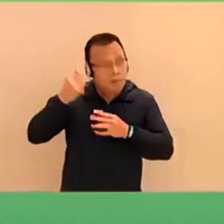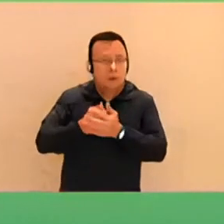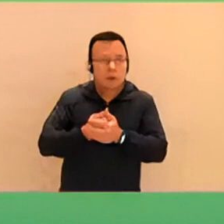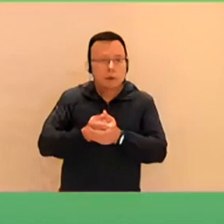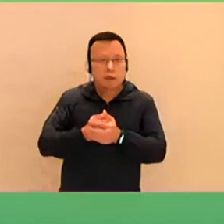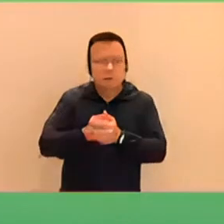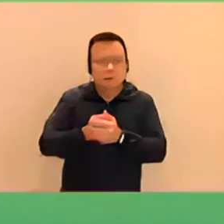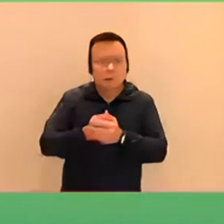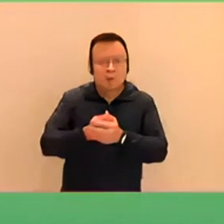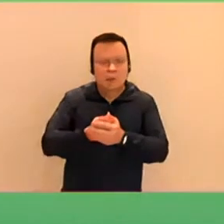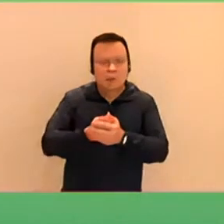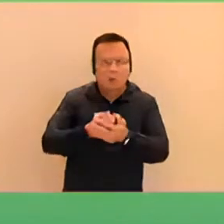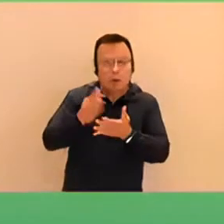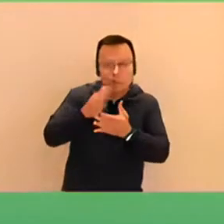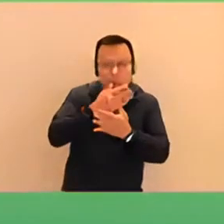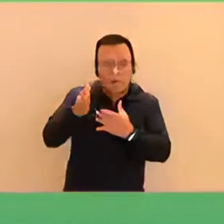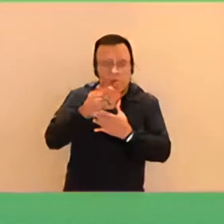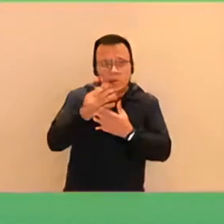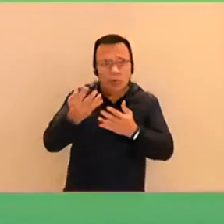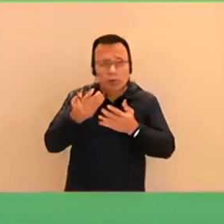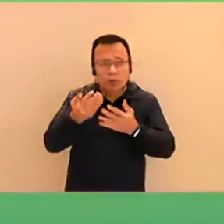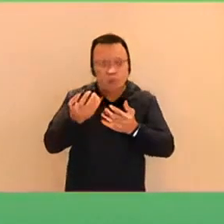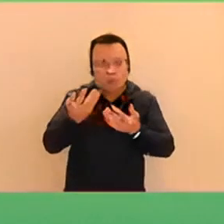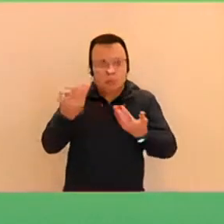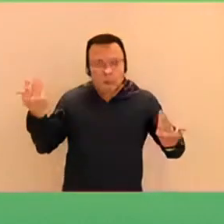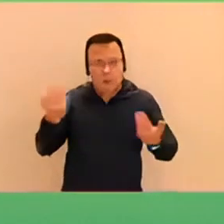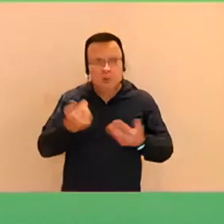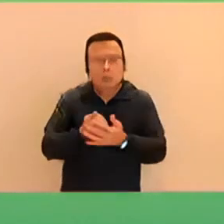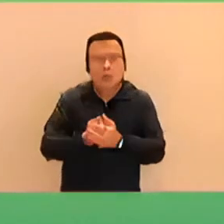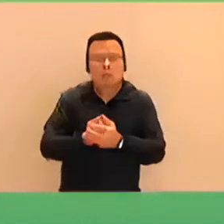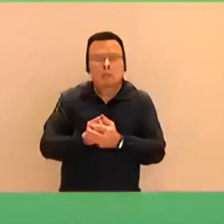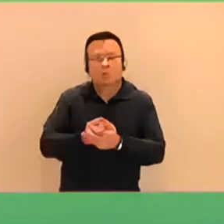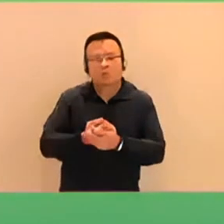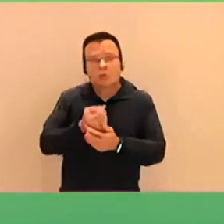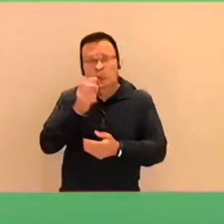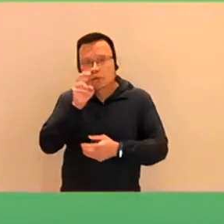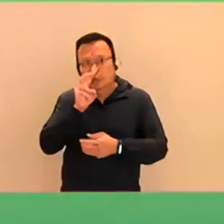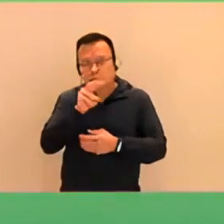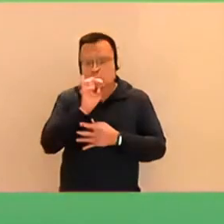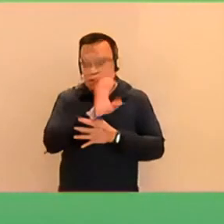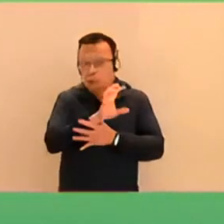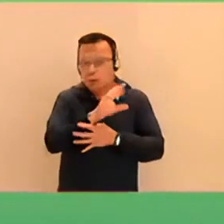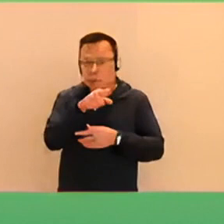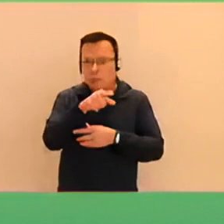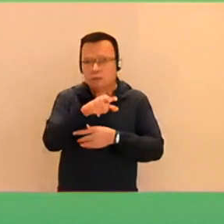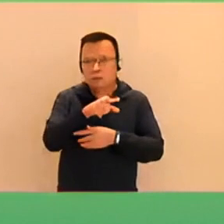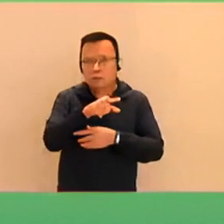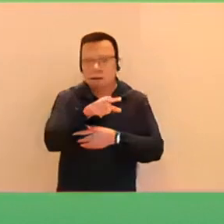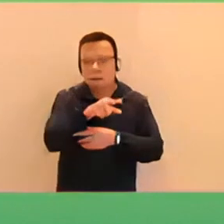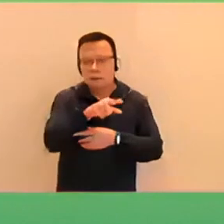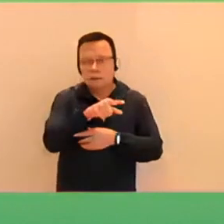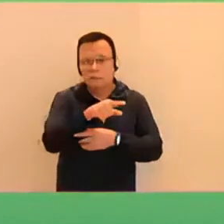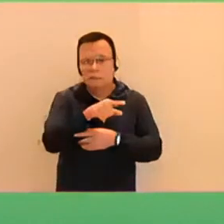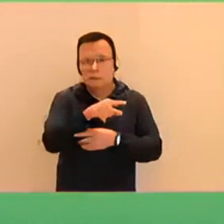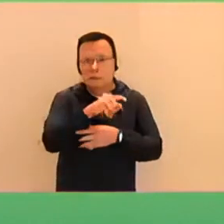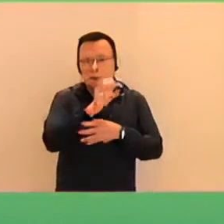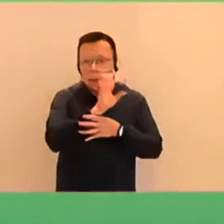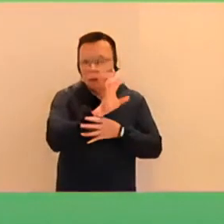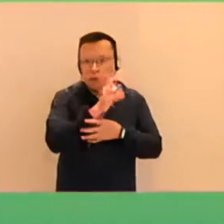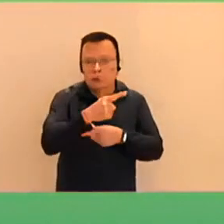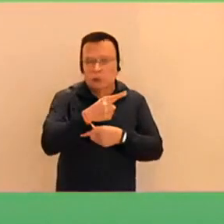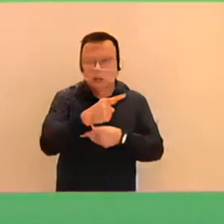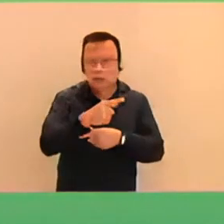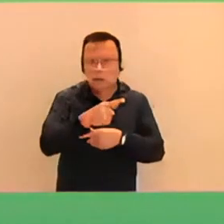what happens for the chillers. So there's some professors and some expertise proposed